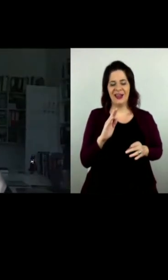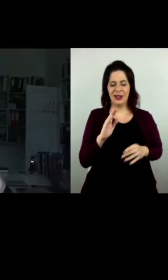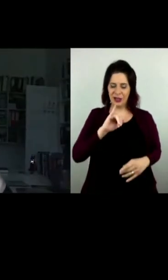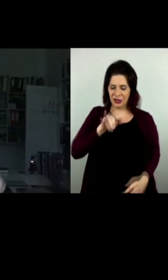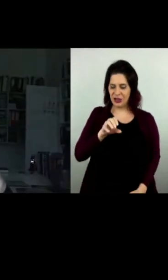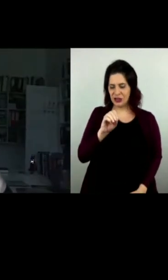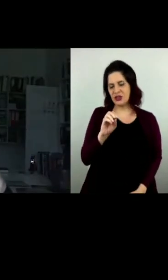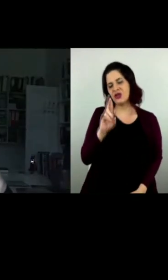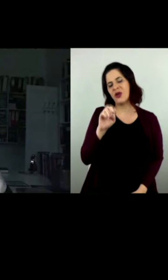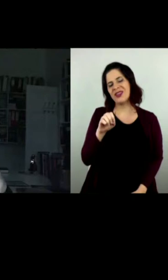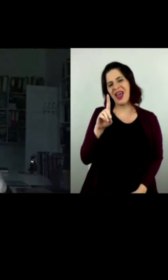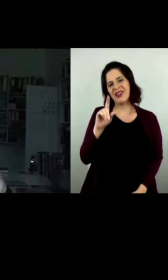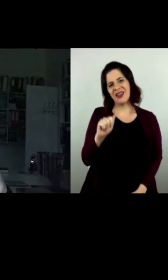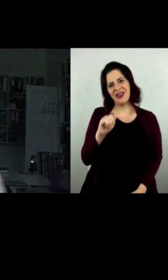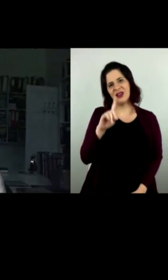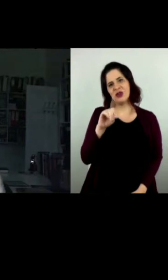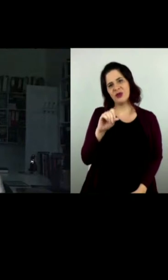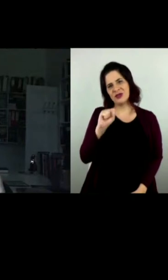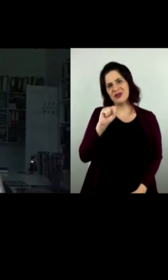you are very,